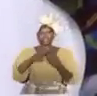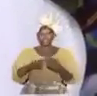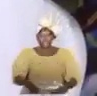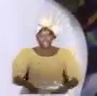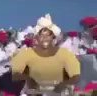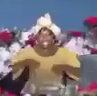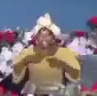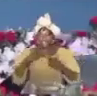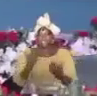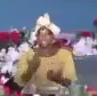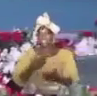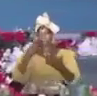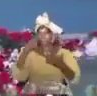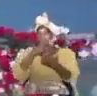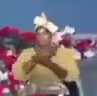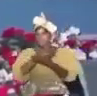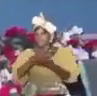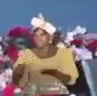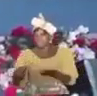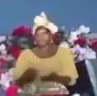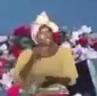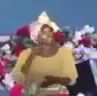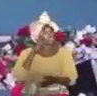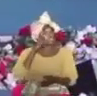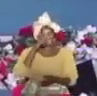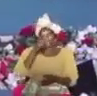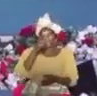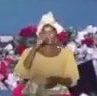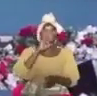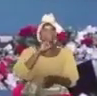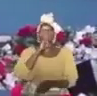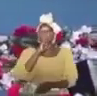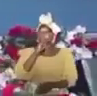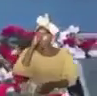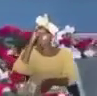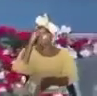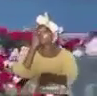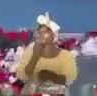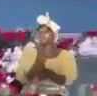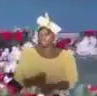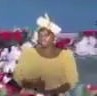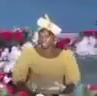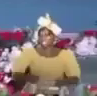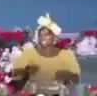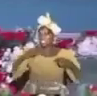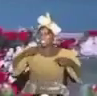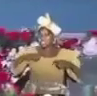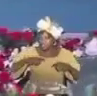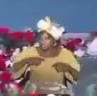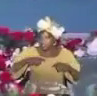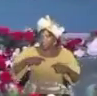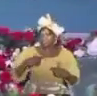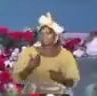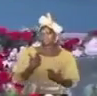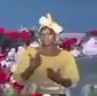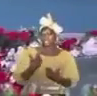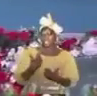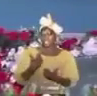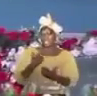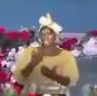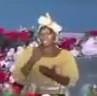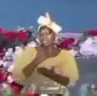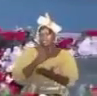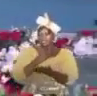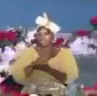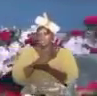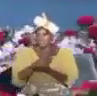defeated life. You don't just live a defeated life. To live a defeated life, you walk in keeping with certain principles. And